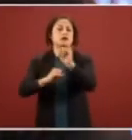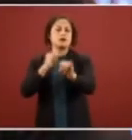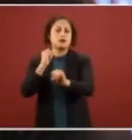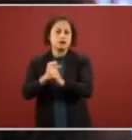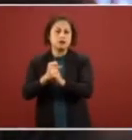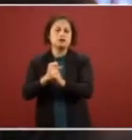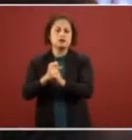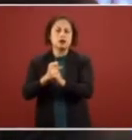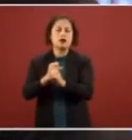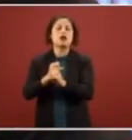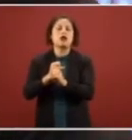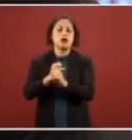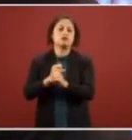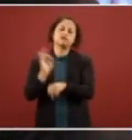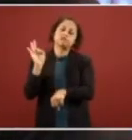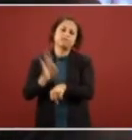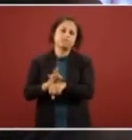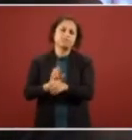La